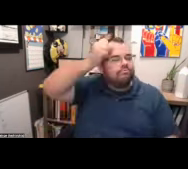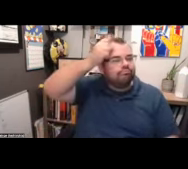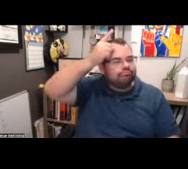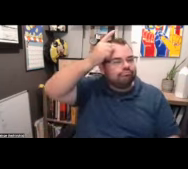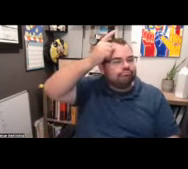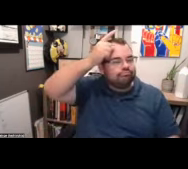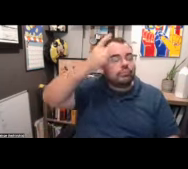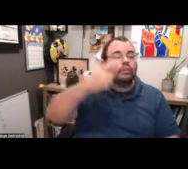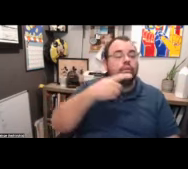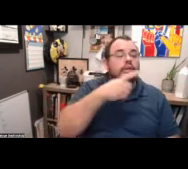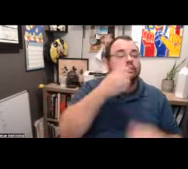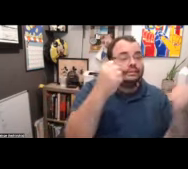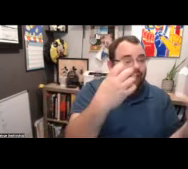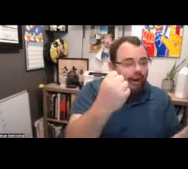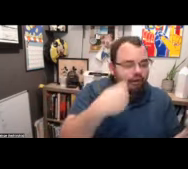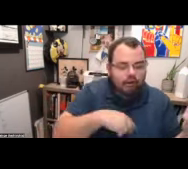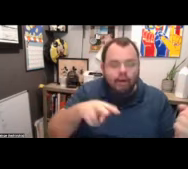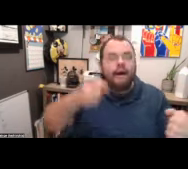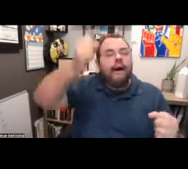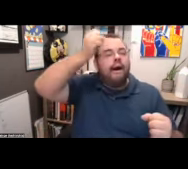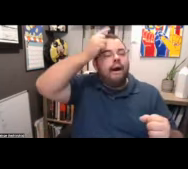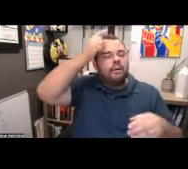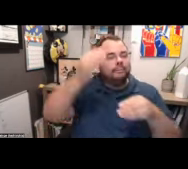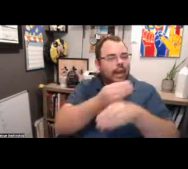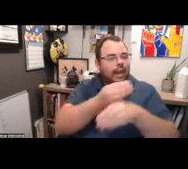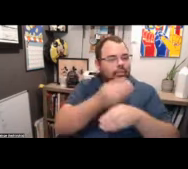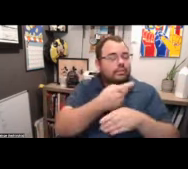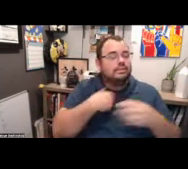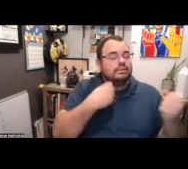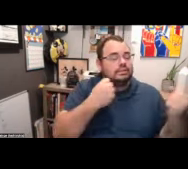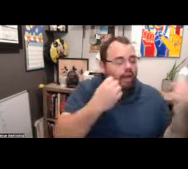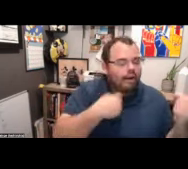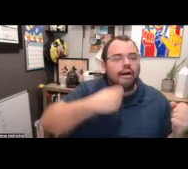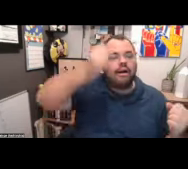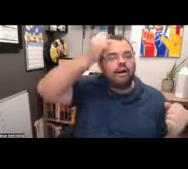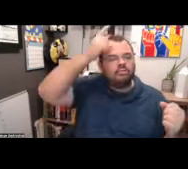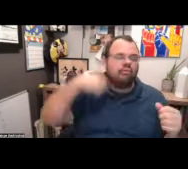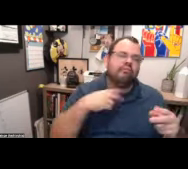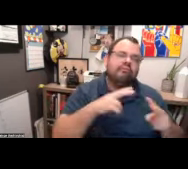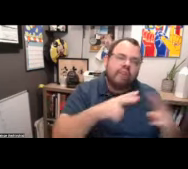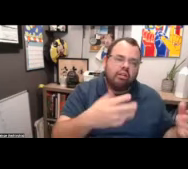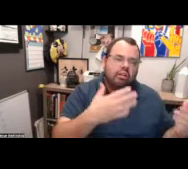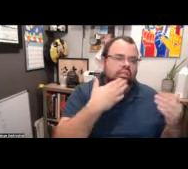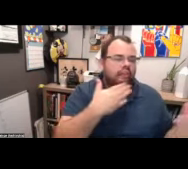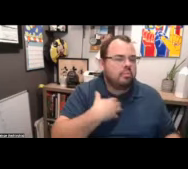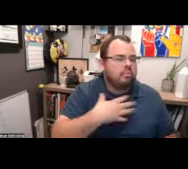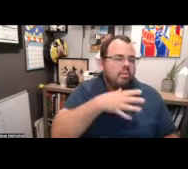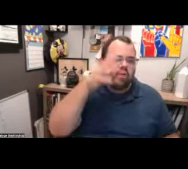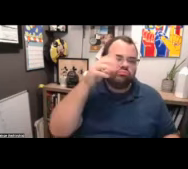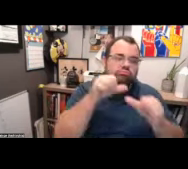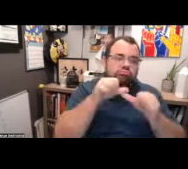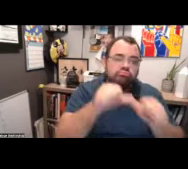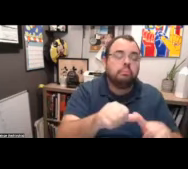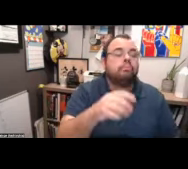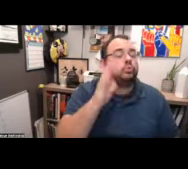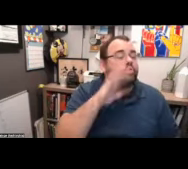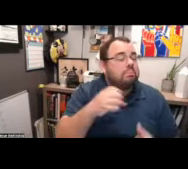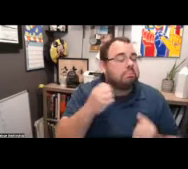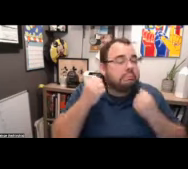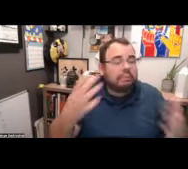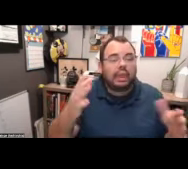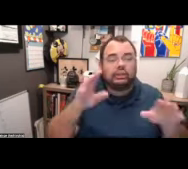to read and write English and things like that, but still sign and make those correlations. Math, sign it. I'm so grateful